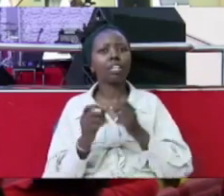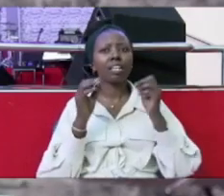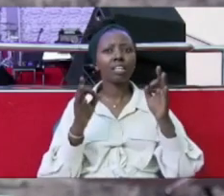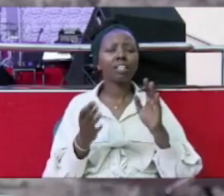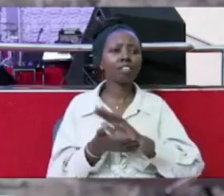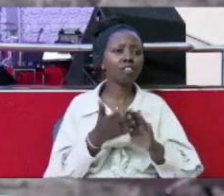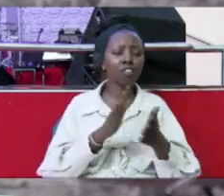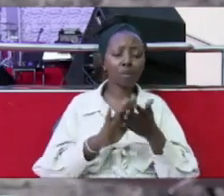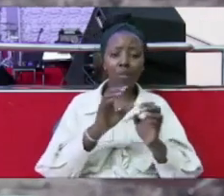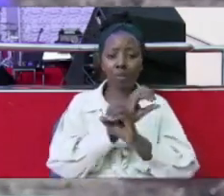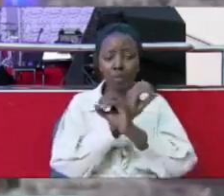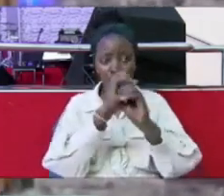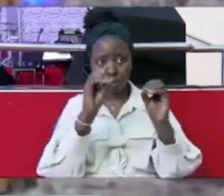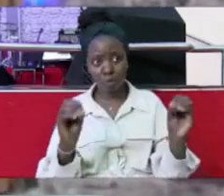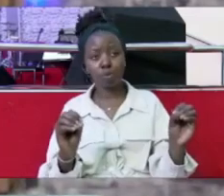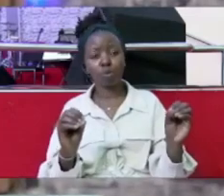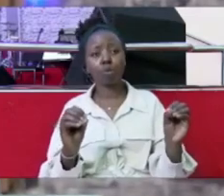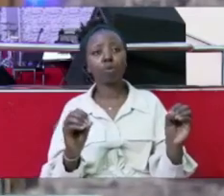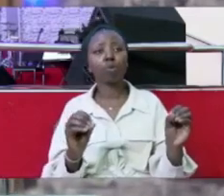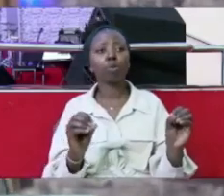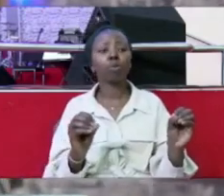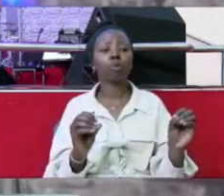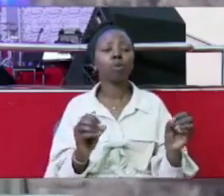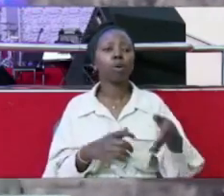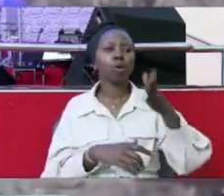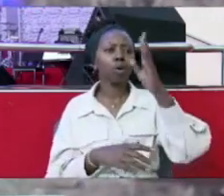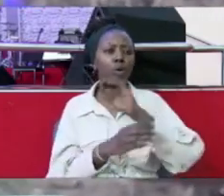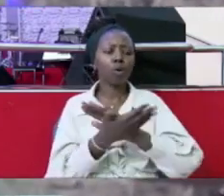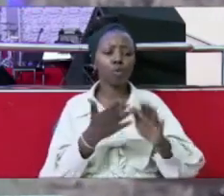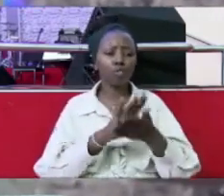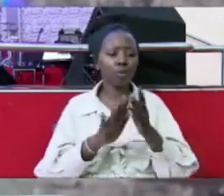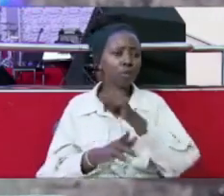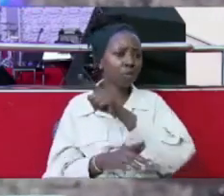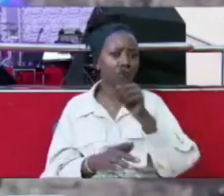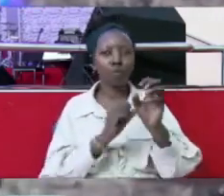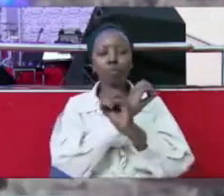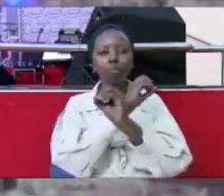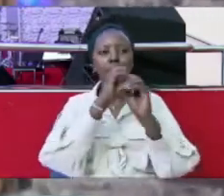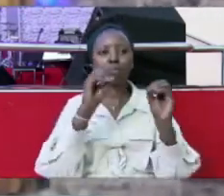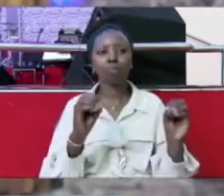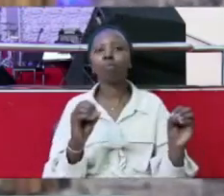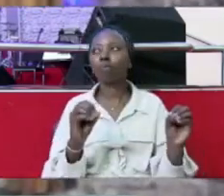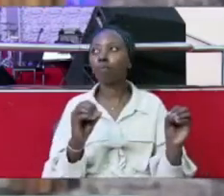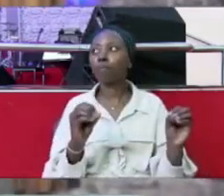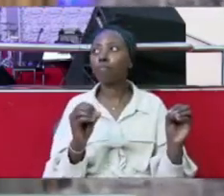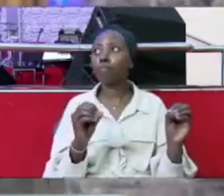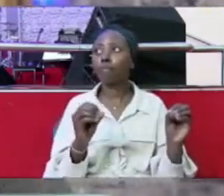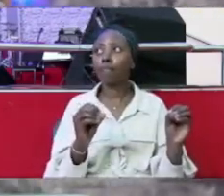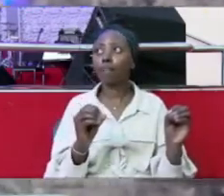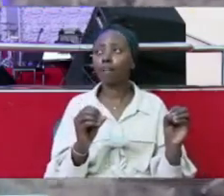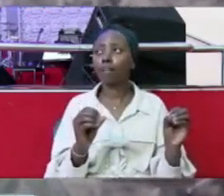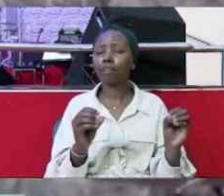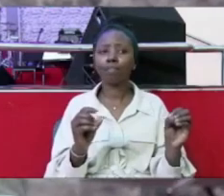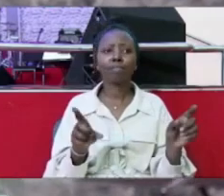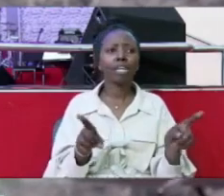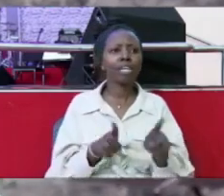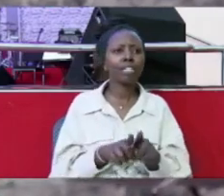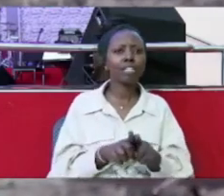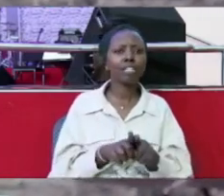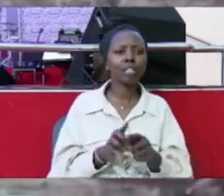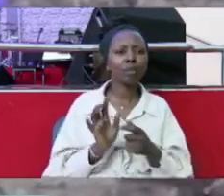forgive others, then God will also not forgive us. And that's also captured very well in the